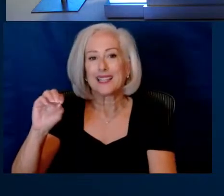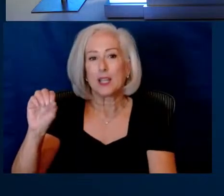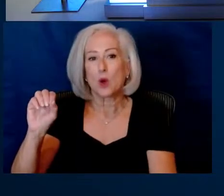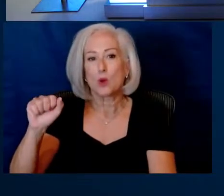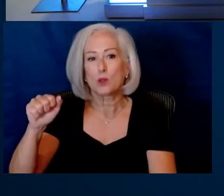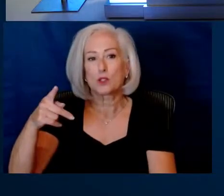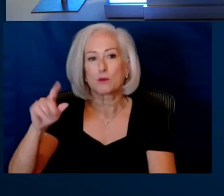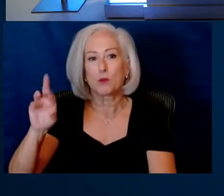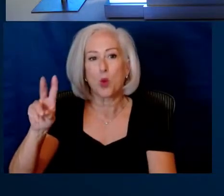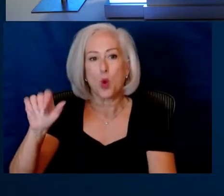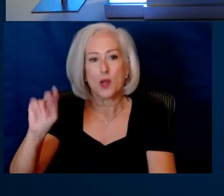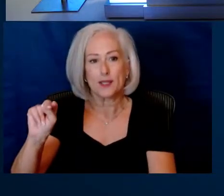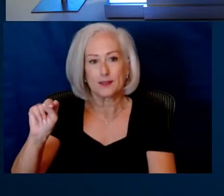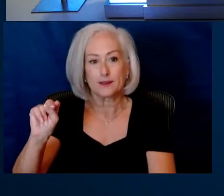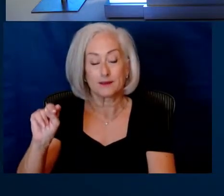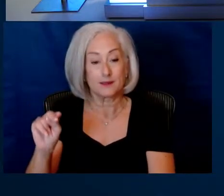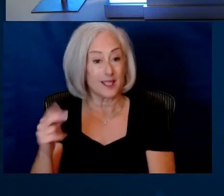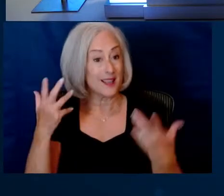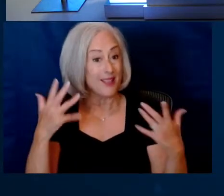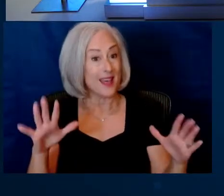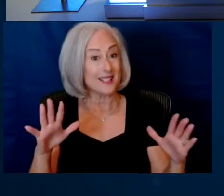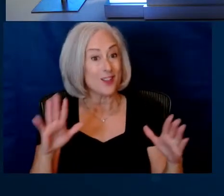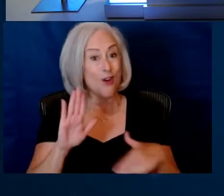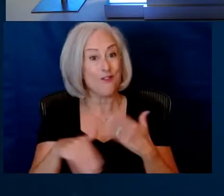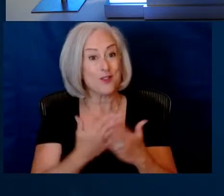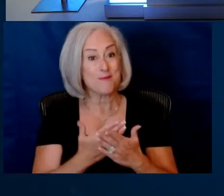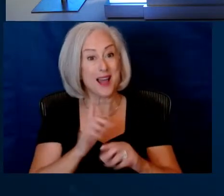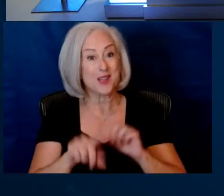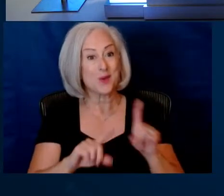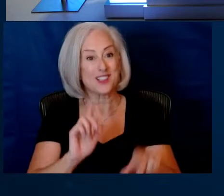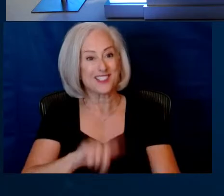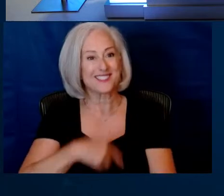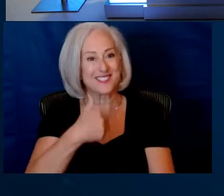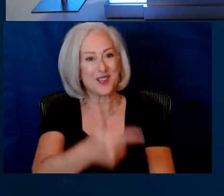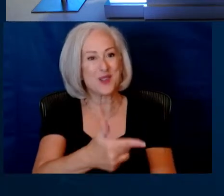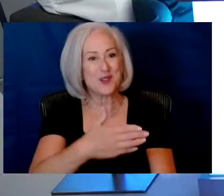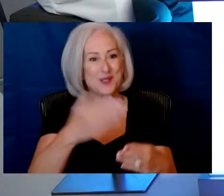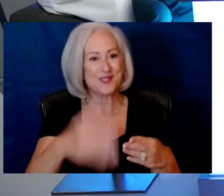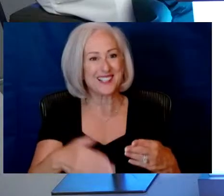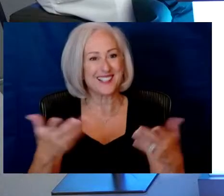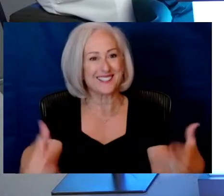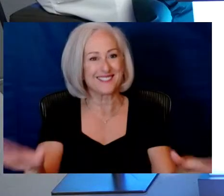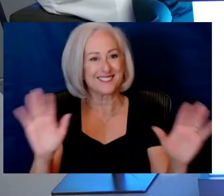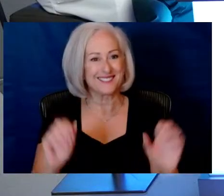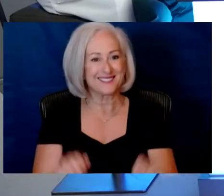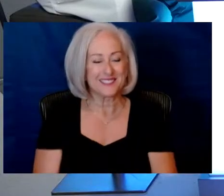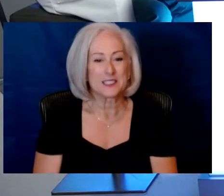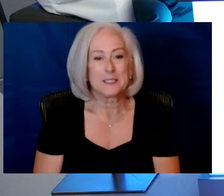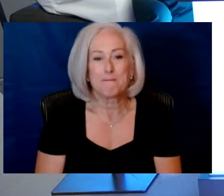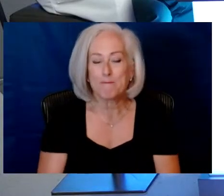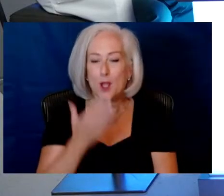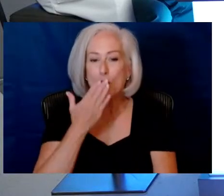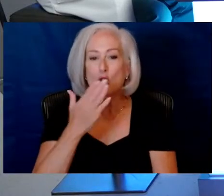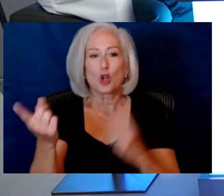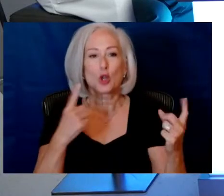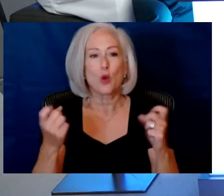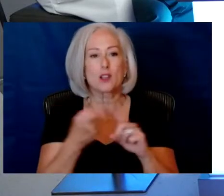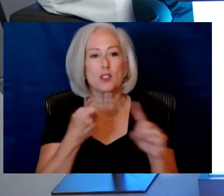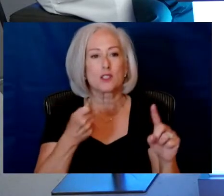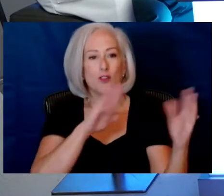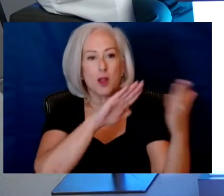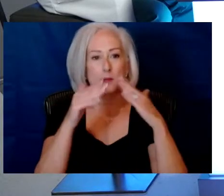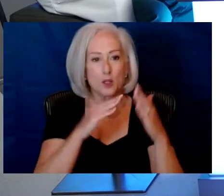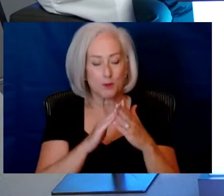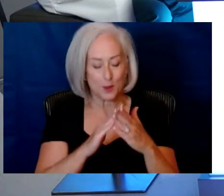Dr. Hawkinson, that's it from in here. I'm going to send it back to you and get things wrapped up. Yeah, I mean, good questions from our community as